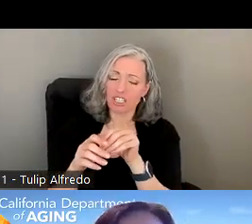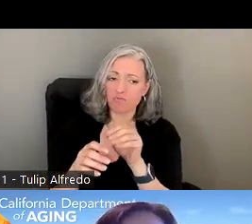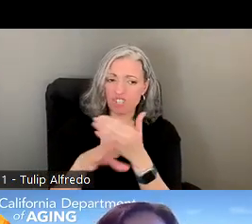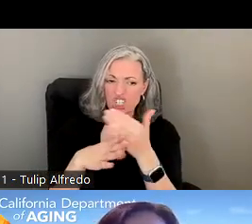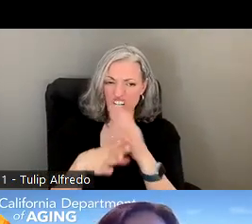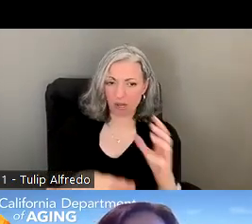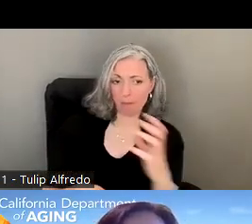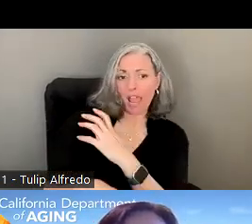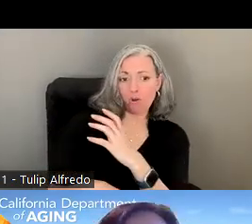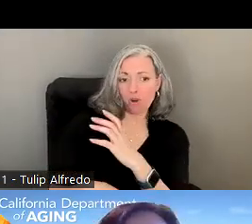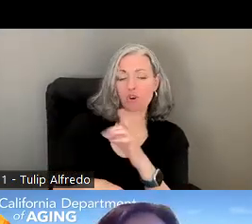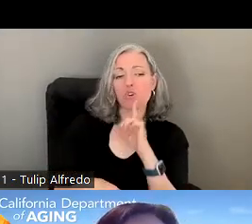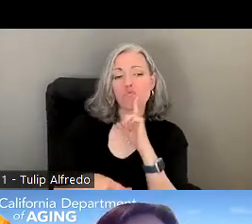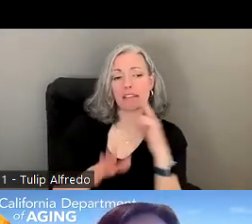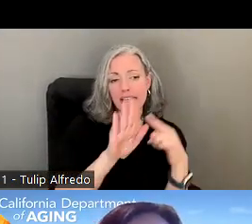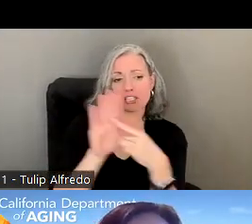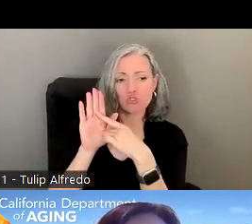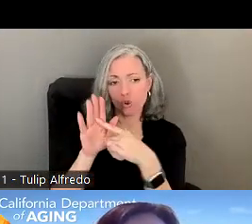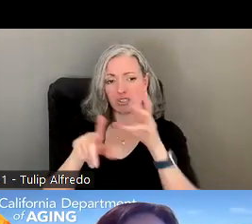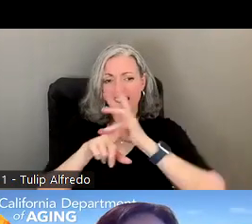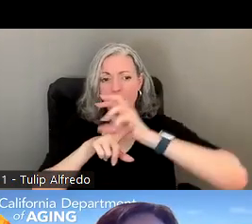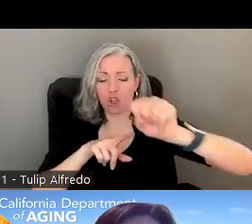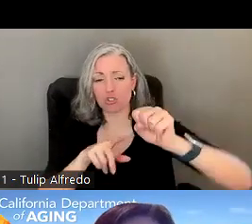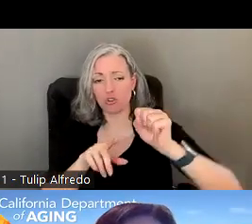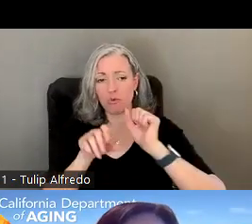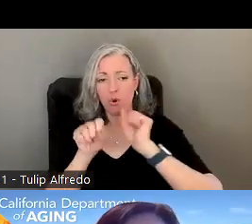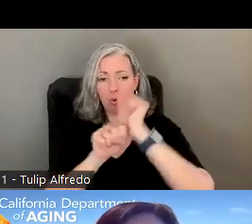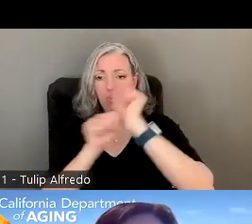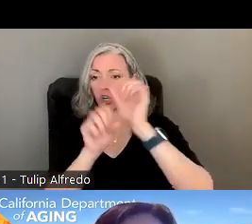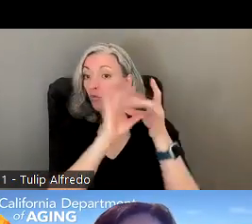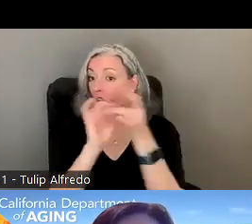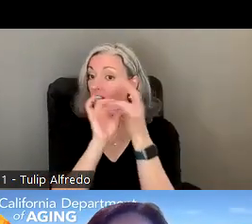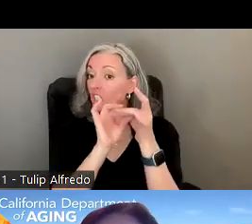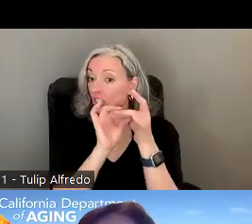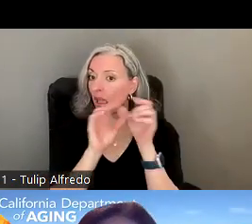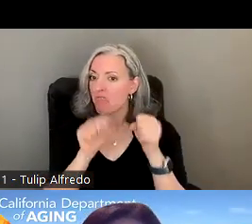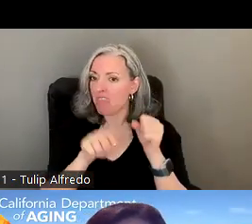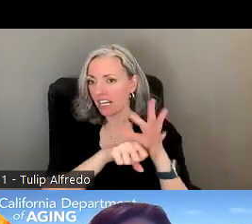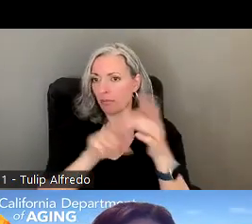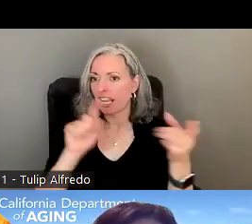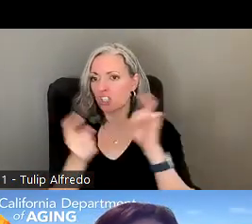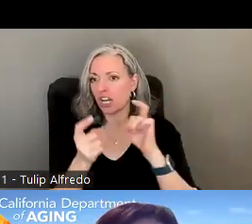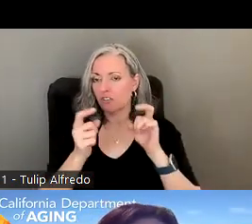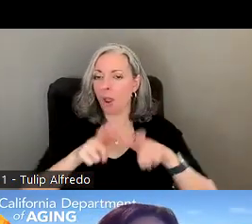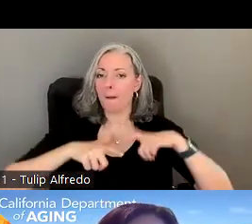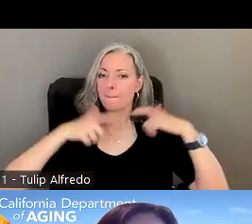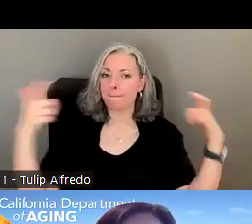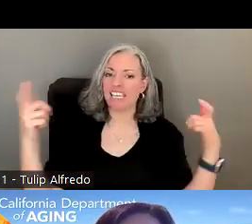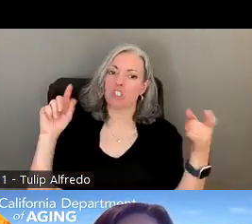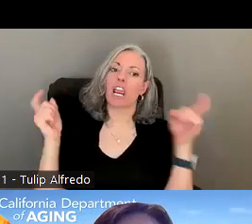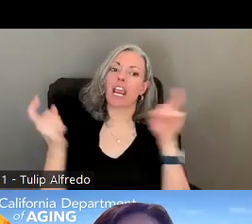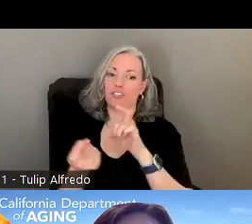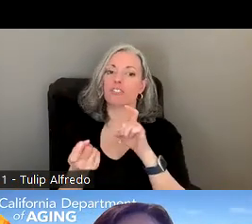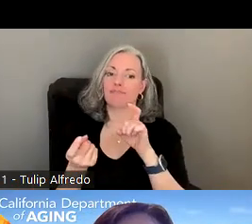really lends itself to an awesome working relationship that could impact change on a broader scale.